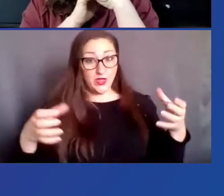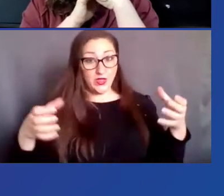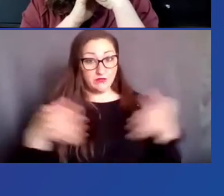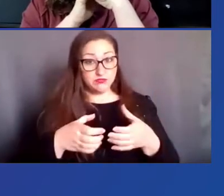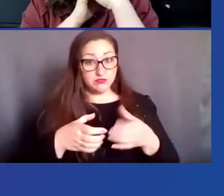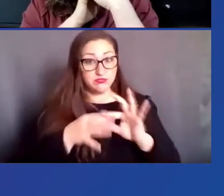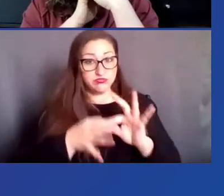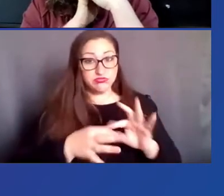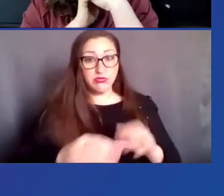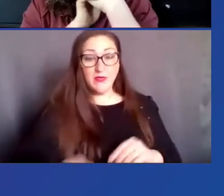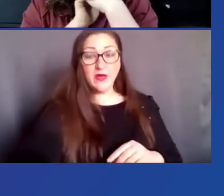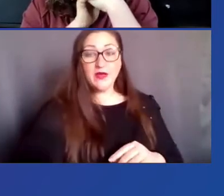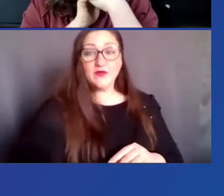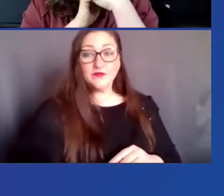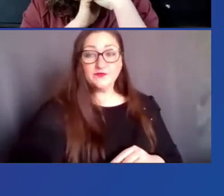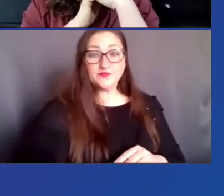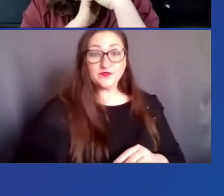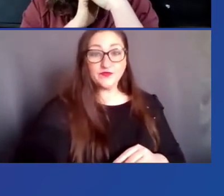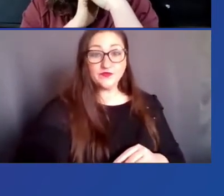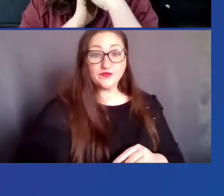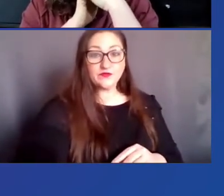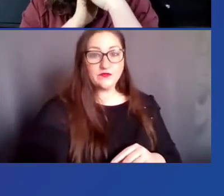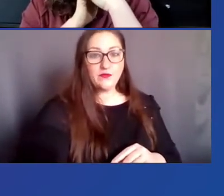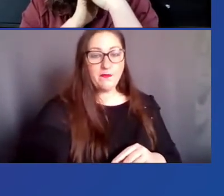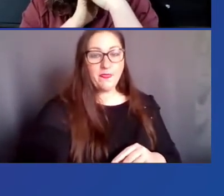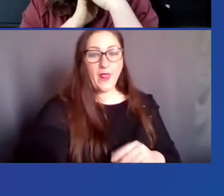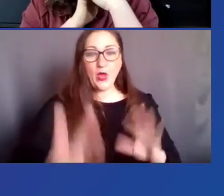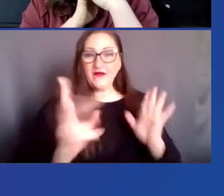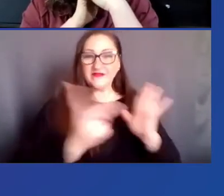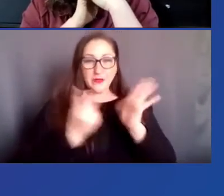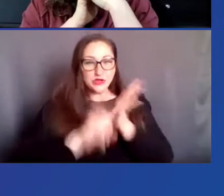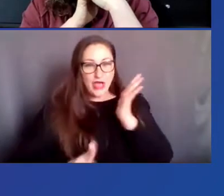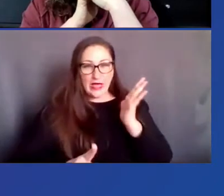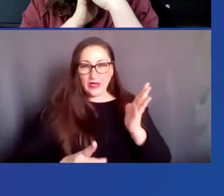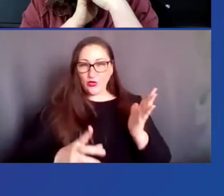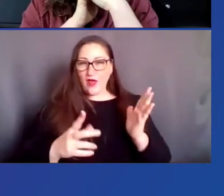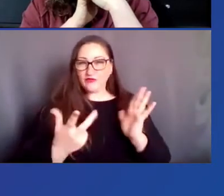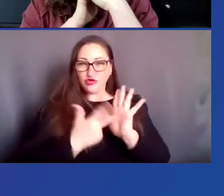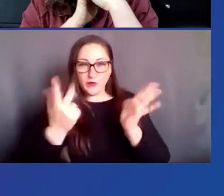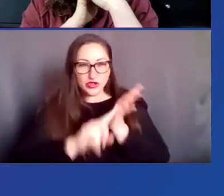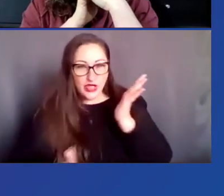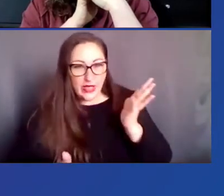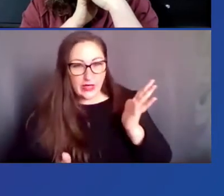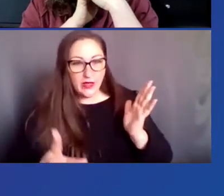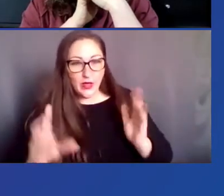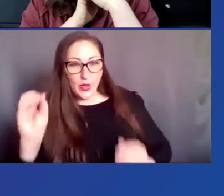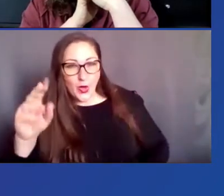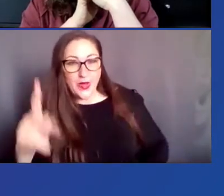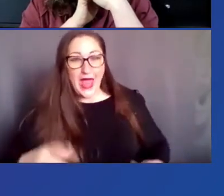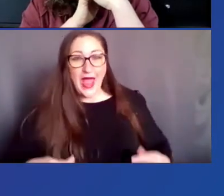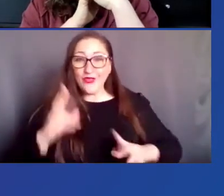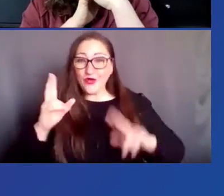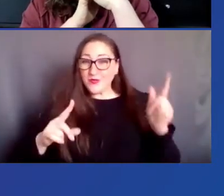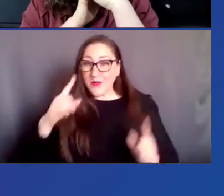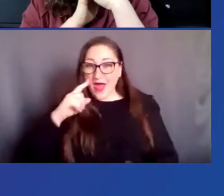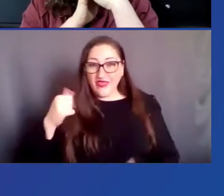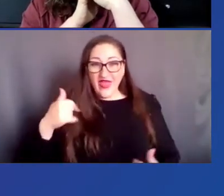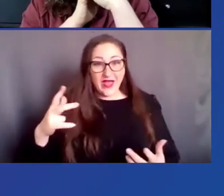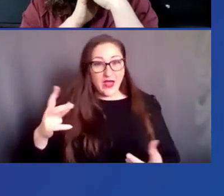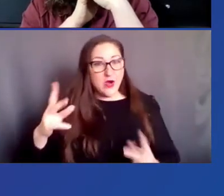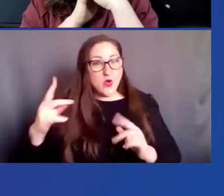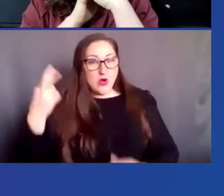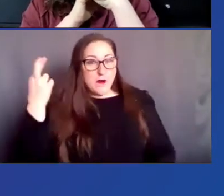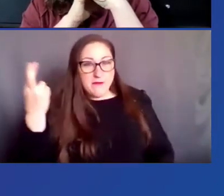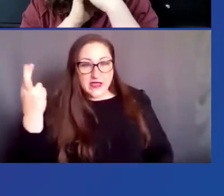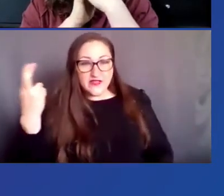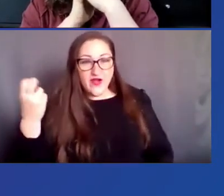add triple check your community, because there are folks who I was thought that we were ride or die